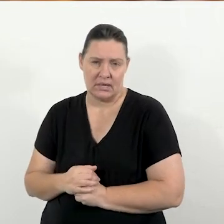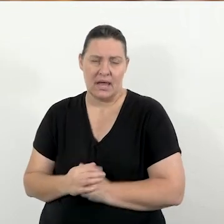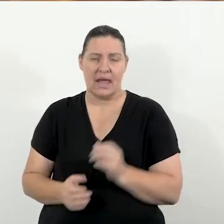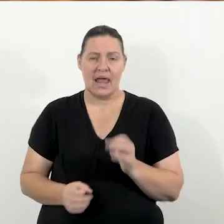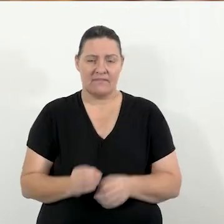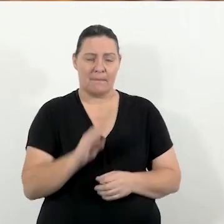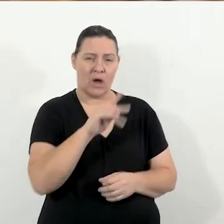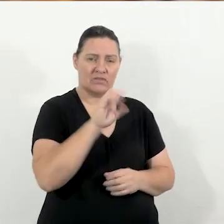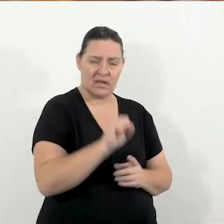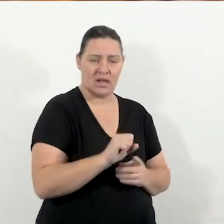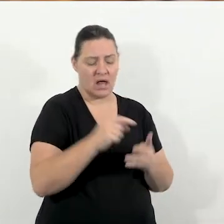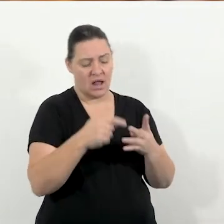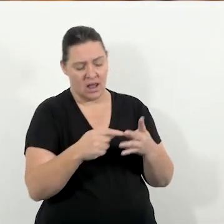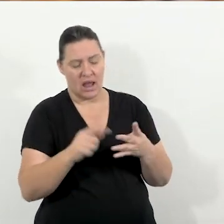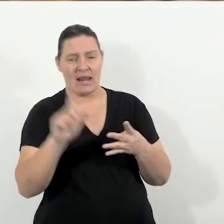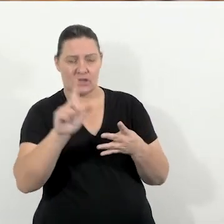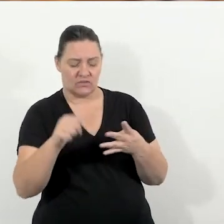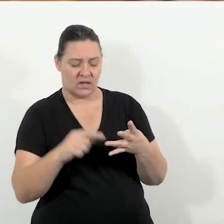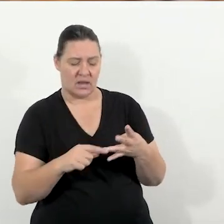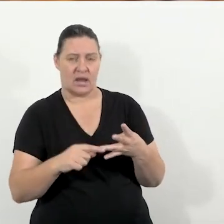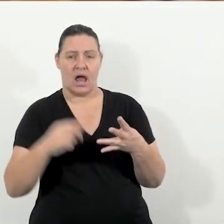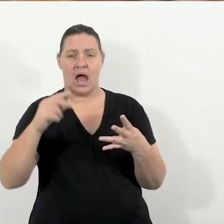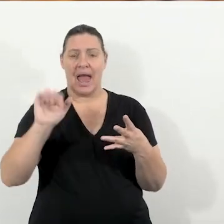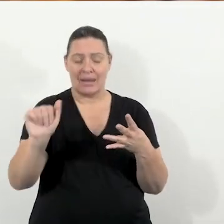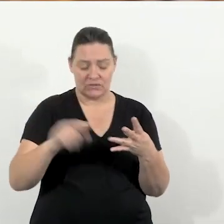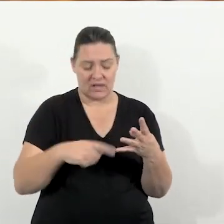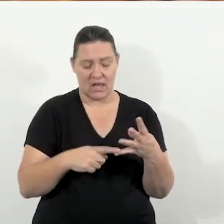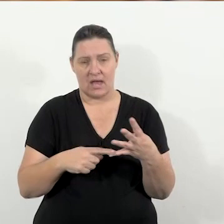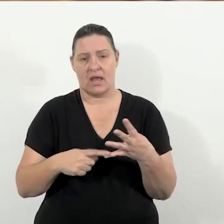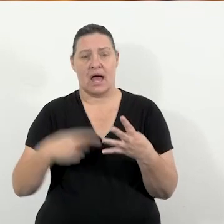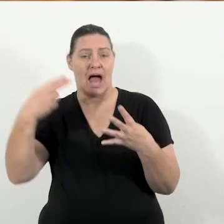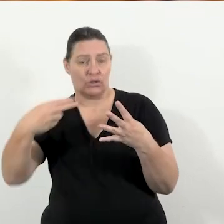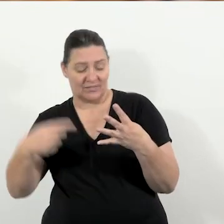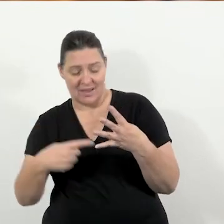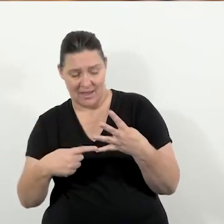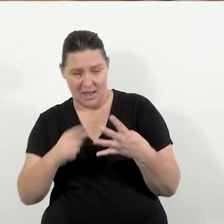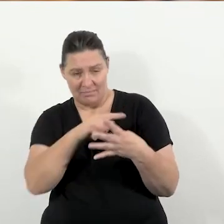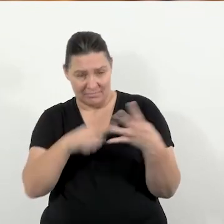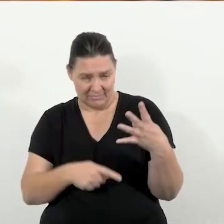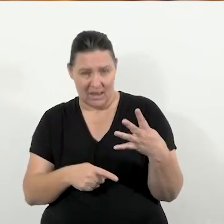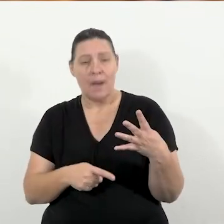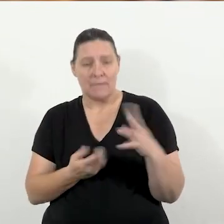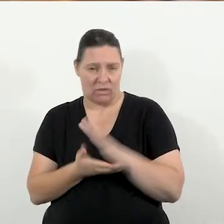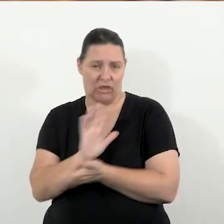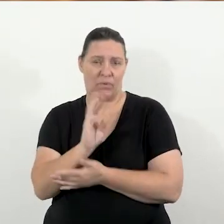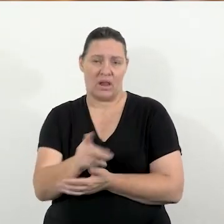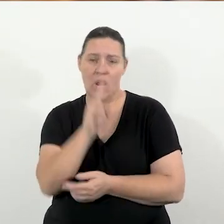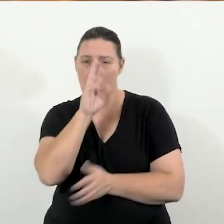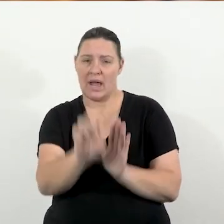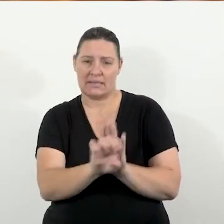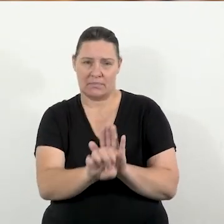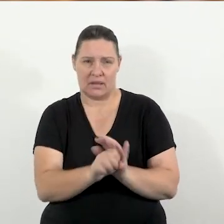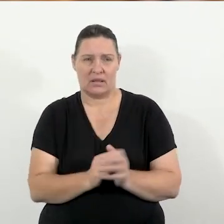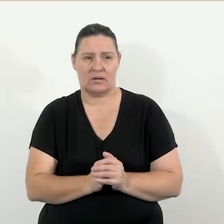biosphere, the lithosphere, and the hydrosphere will be affected if any of them causes an imbalance. Now let's look at